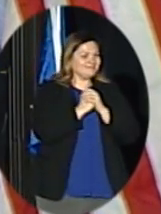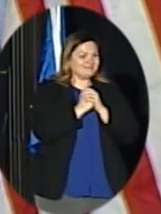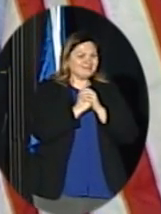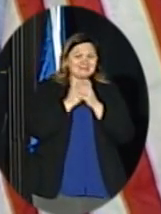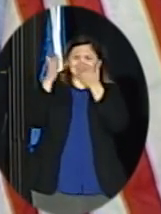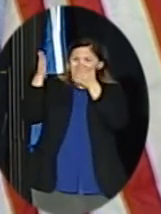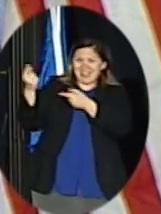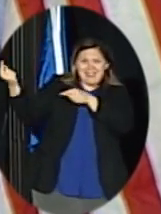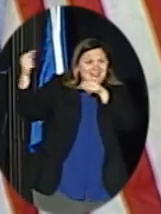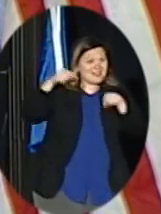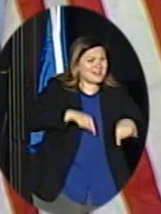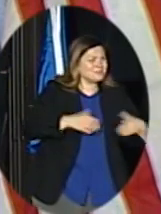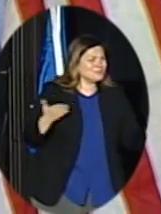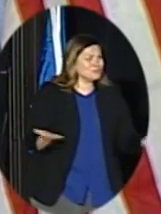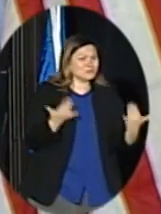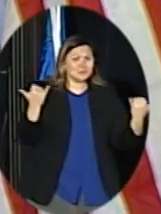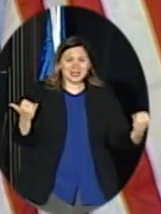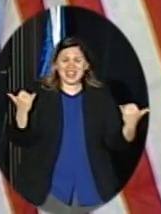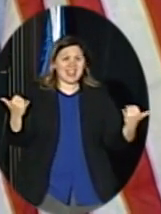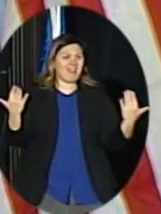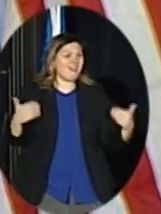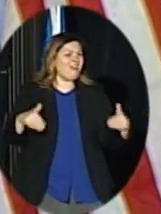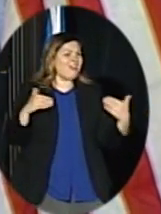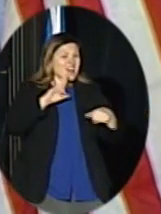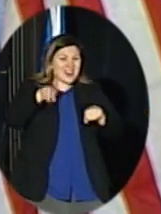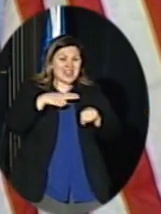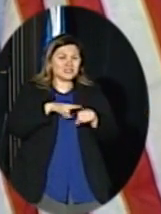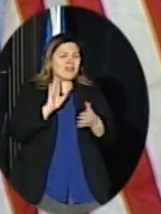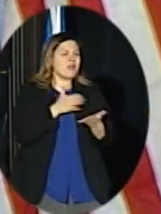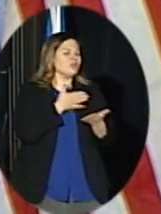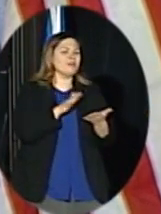join us today to sing the national anthem.